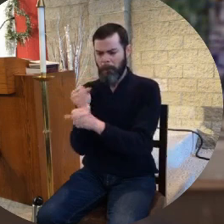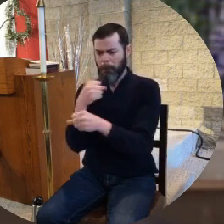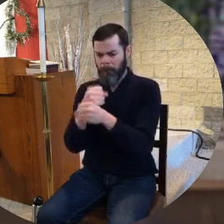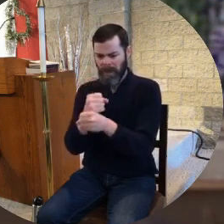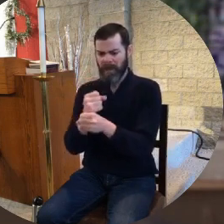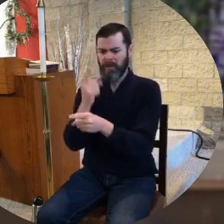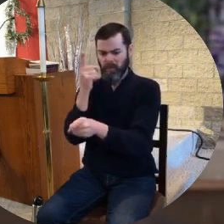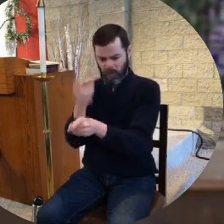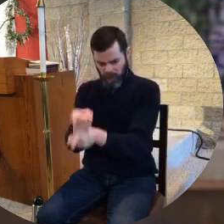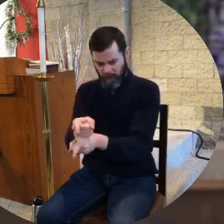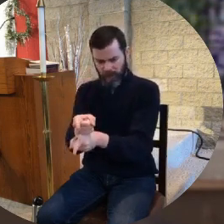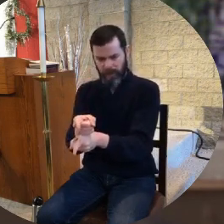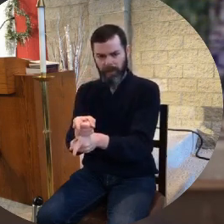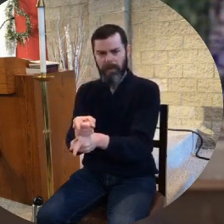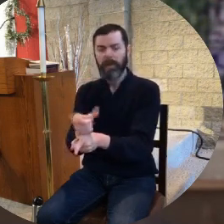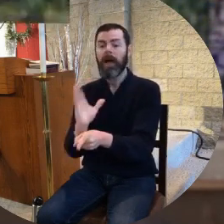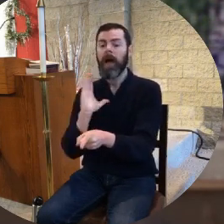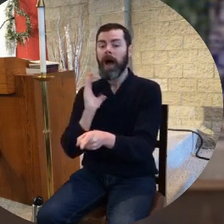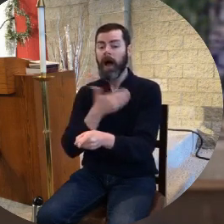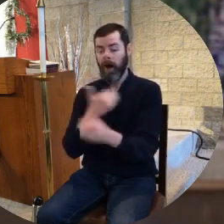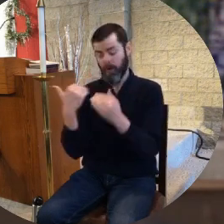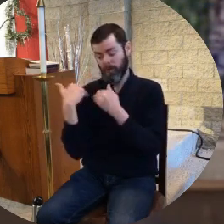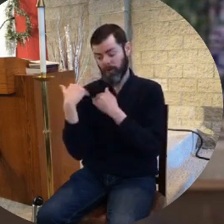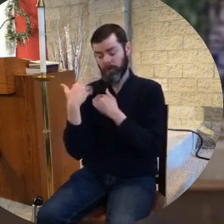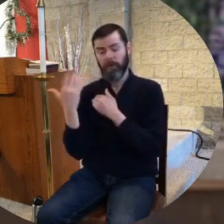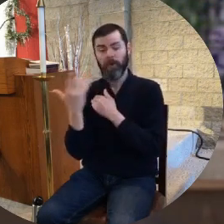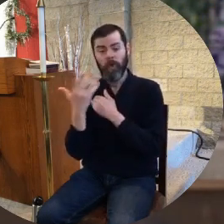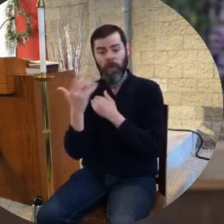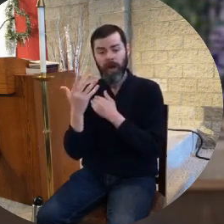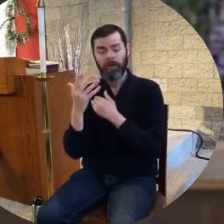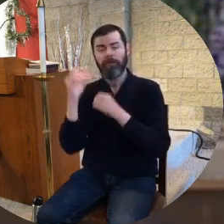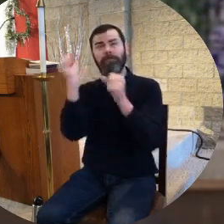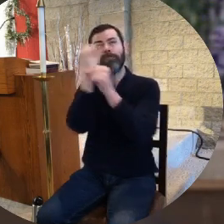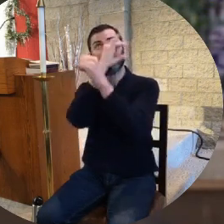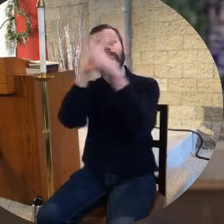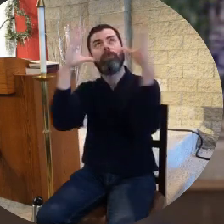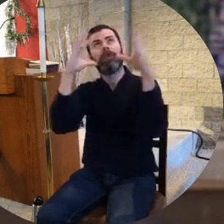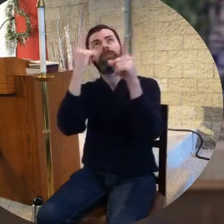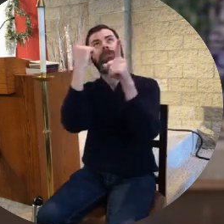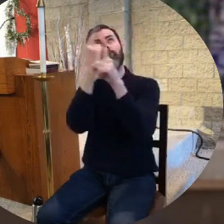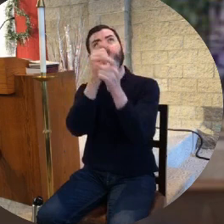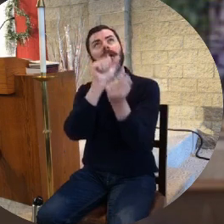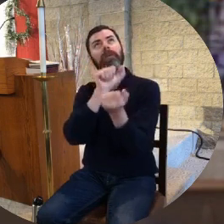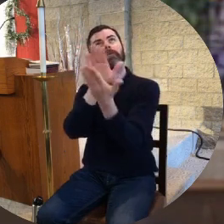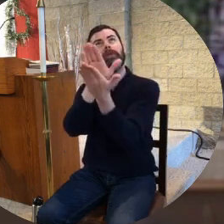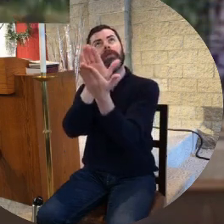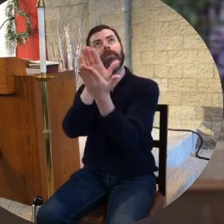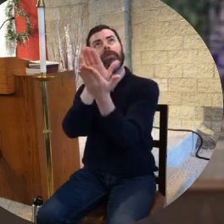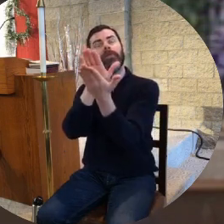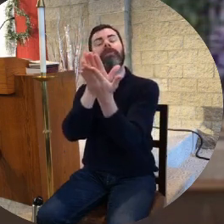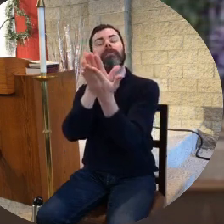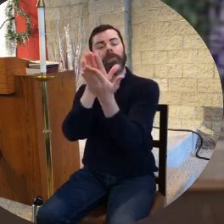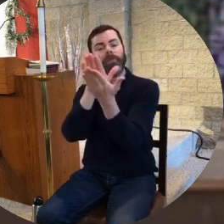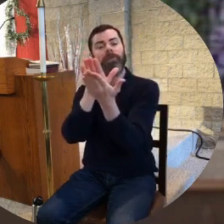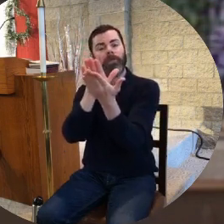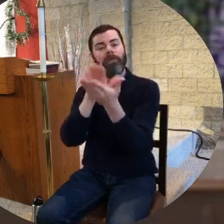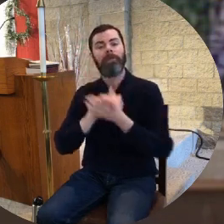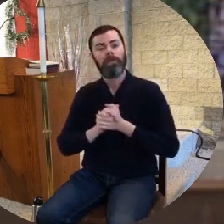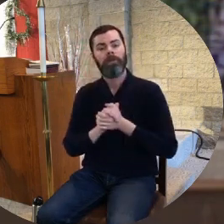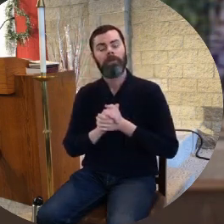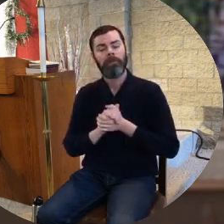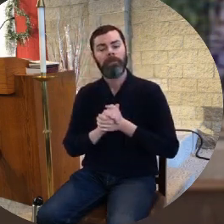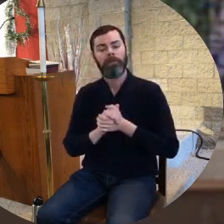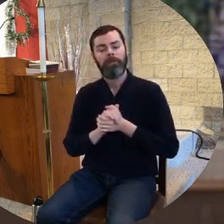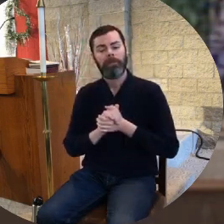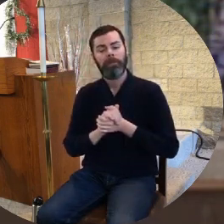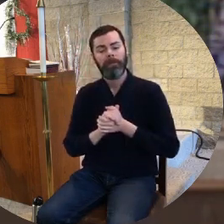see what we want to accomplish in our own life. The man was truly a man of purpose